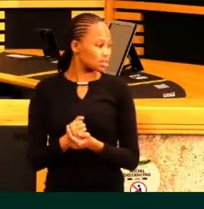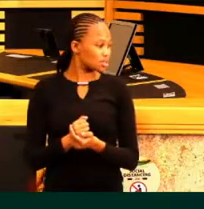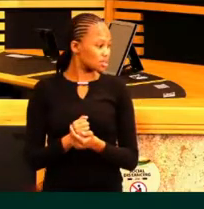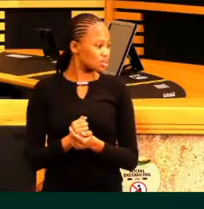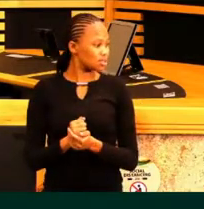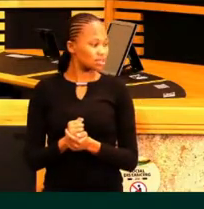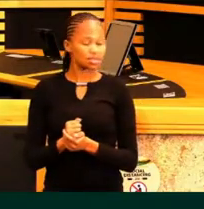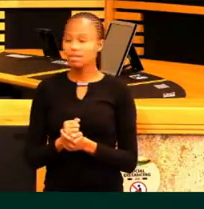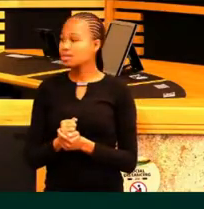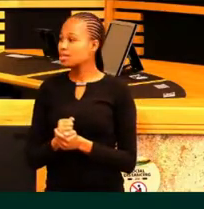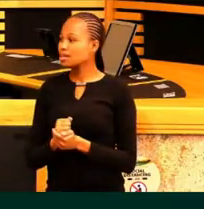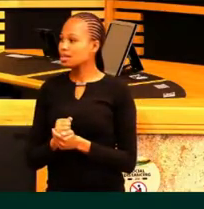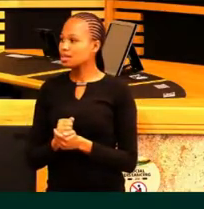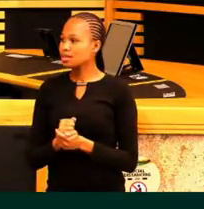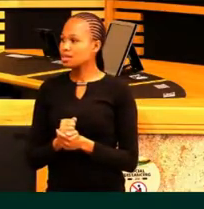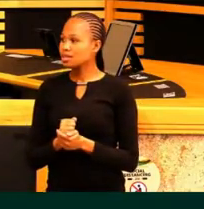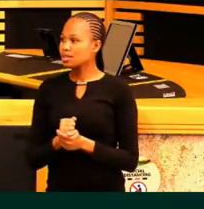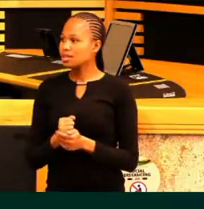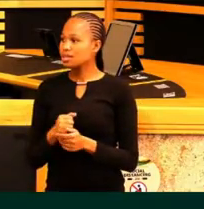foreign